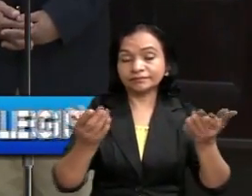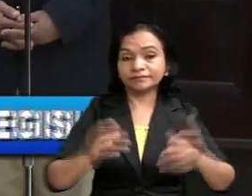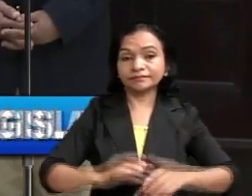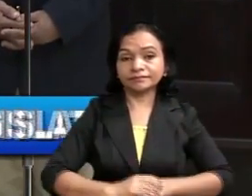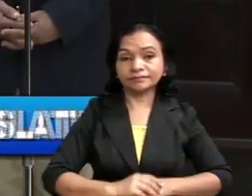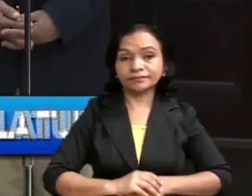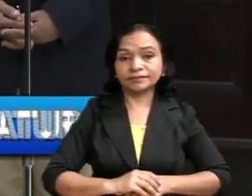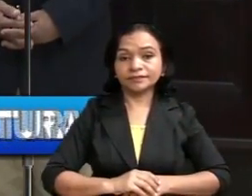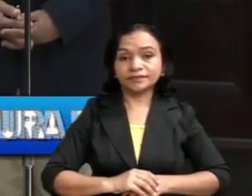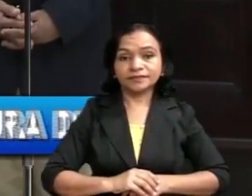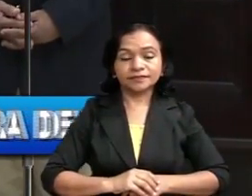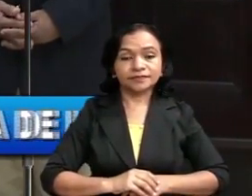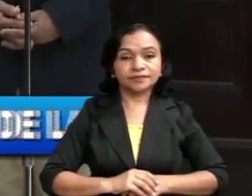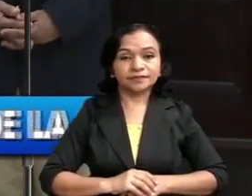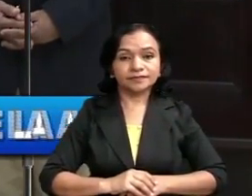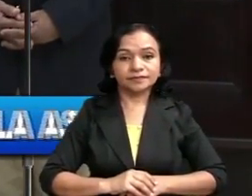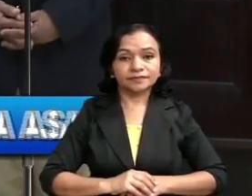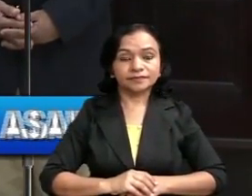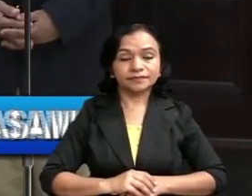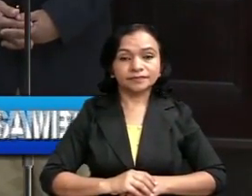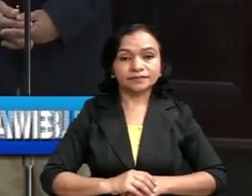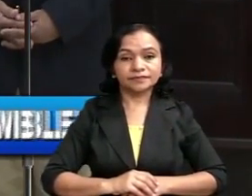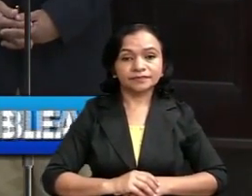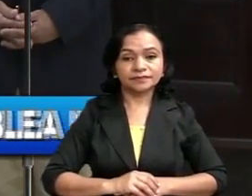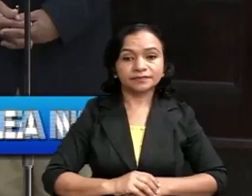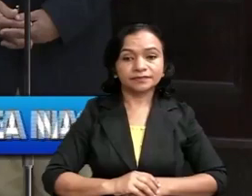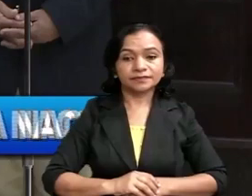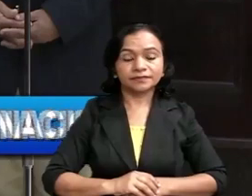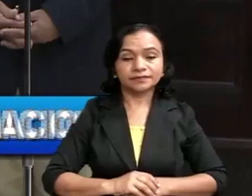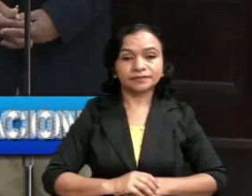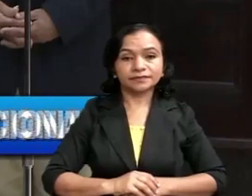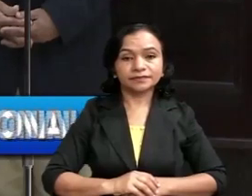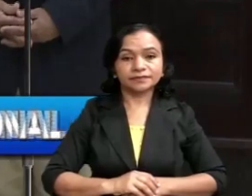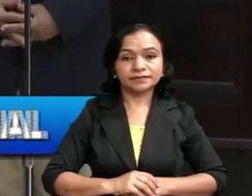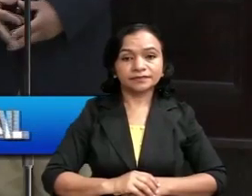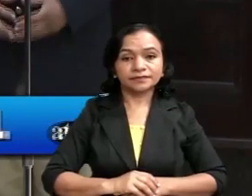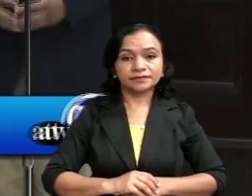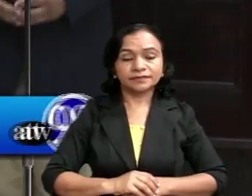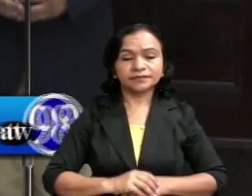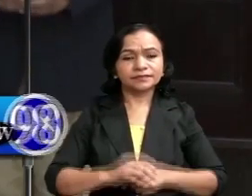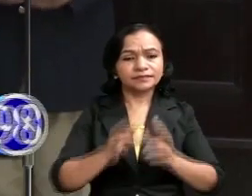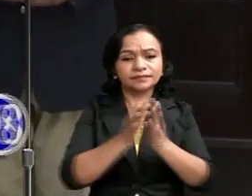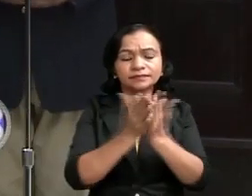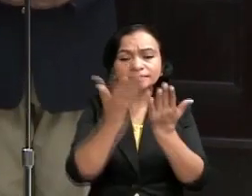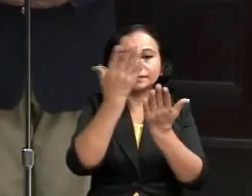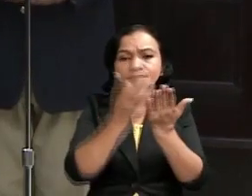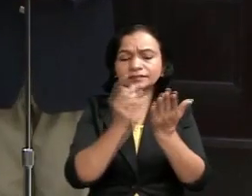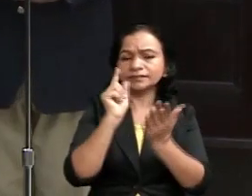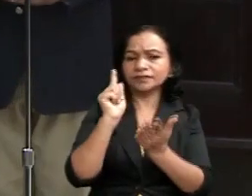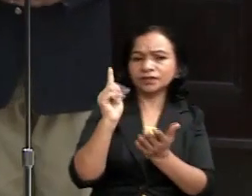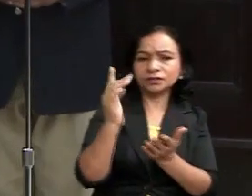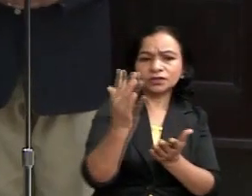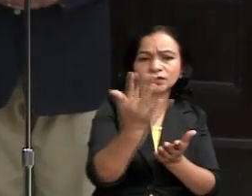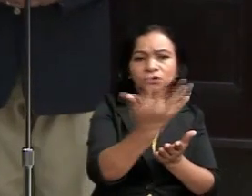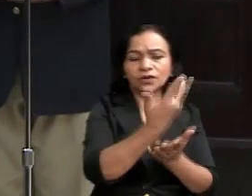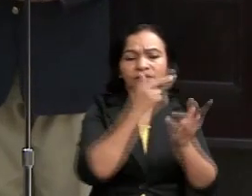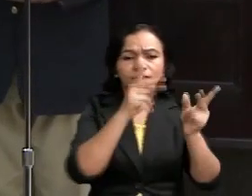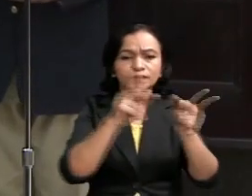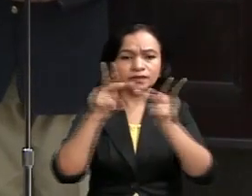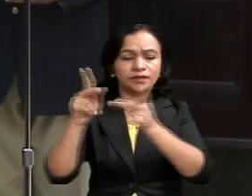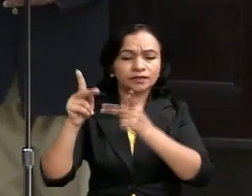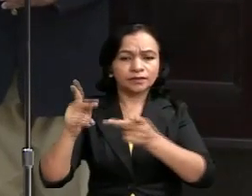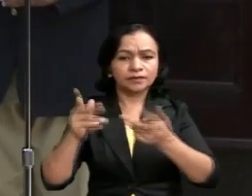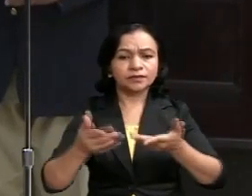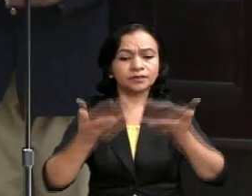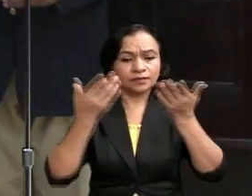as receive Christ, to them he gave right to become the children of the living God." La Biblia dice que todos quienes le reciben les da